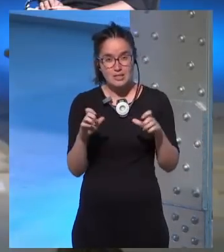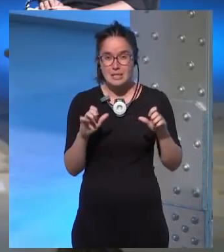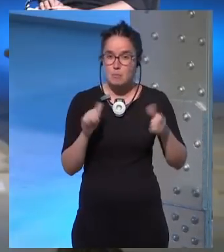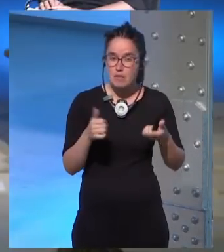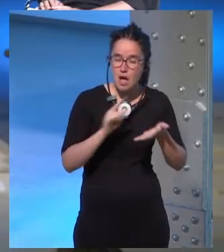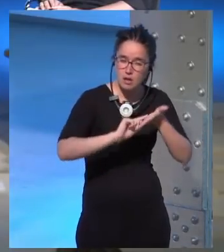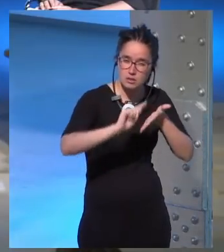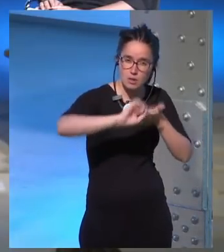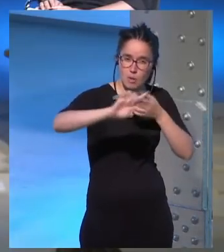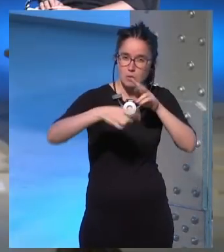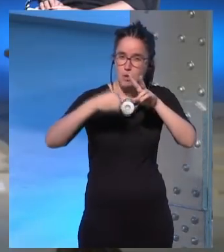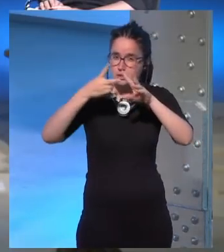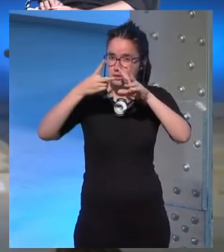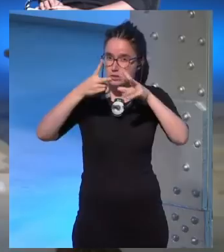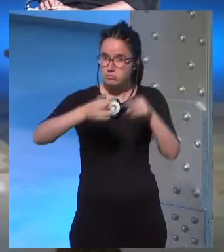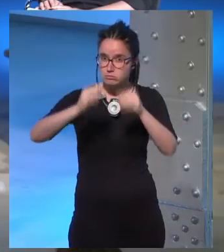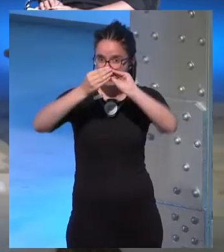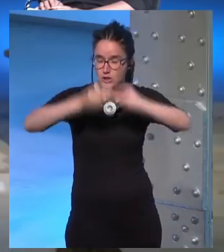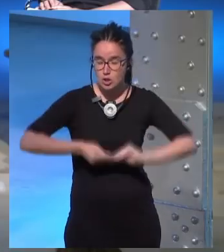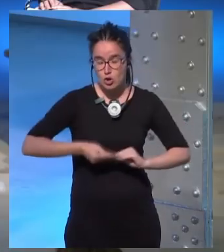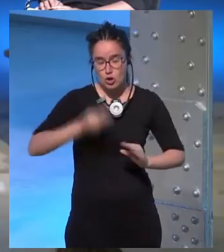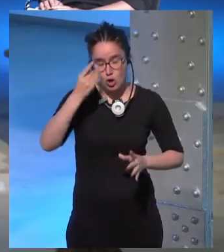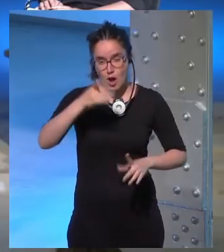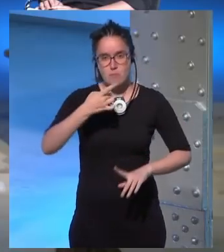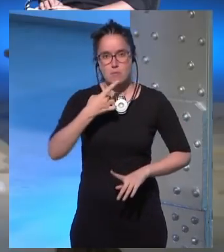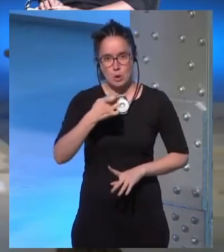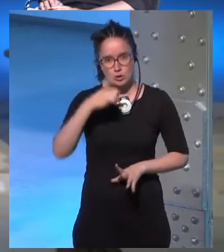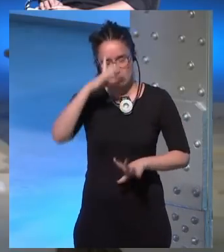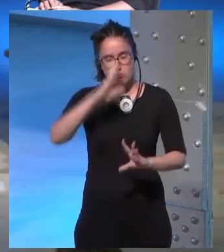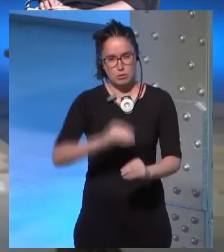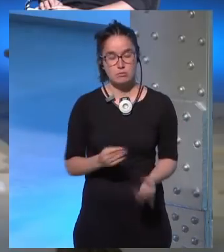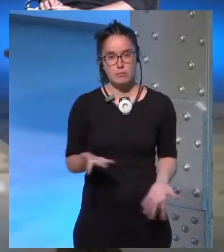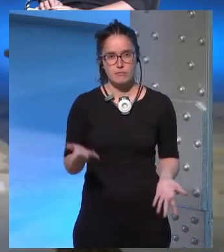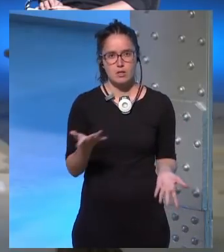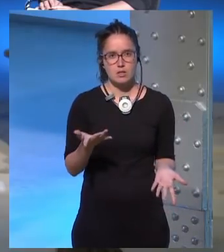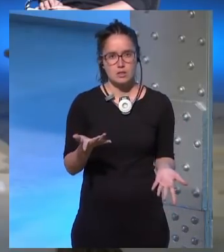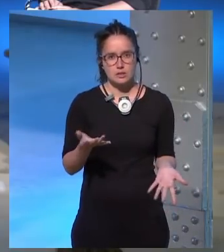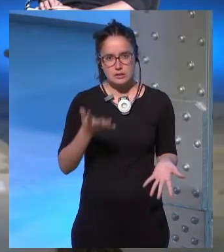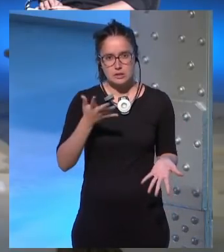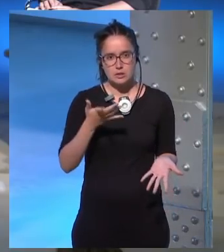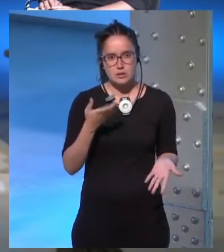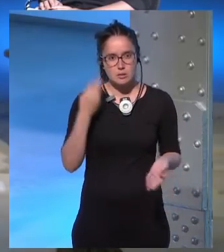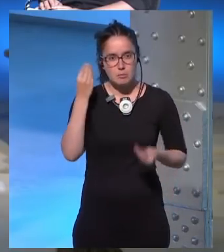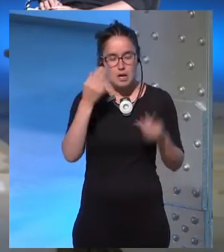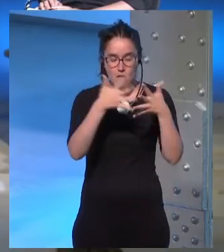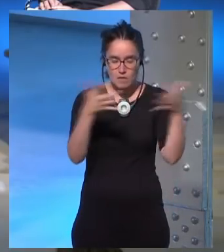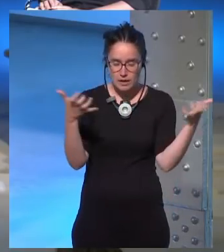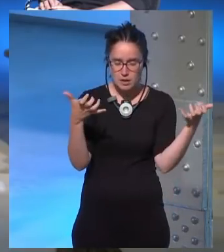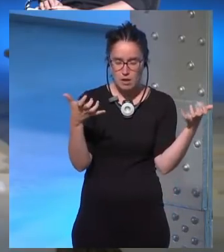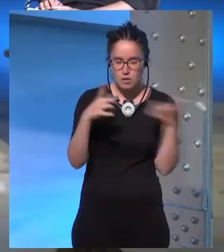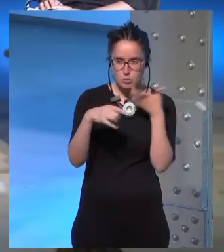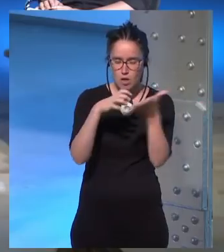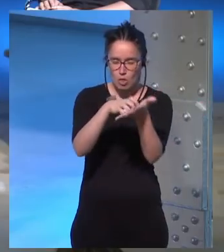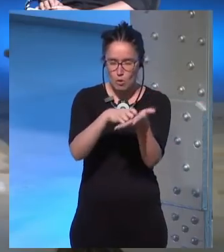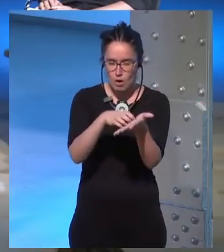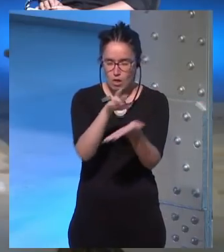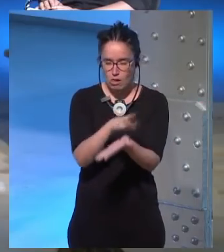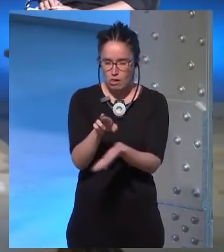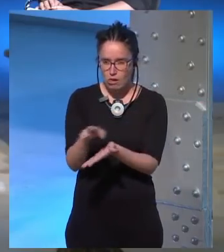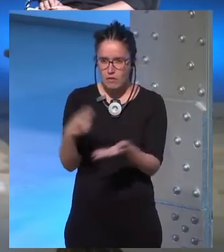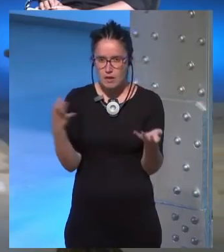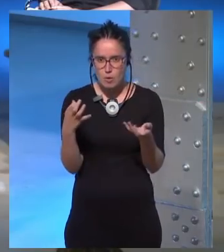those people who edit as they write, I think that I would be blocked by that. It would make me wonder about